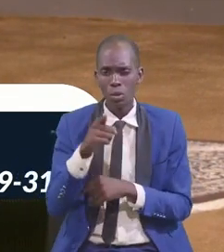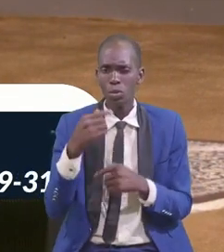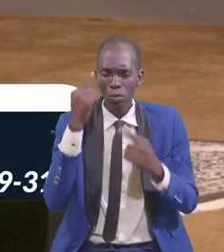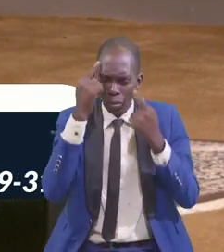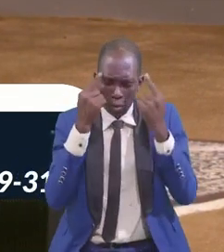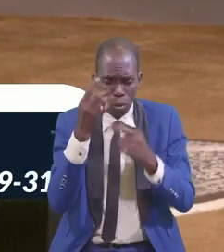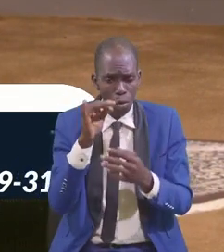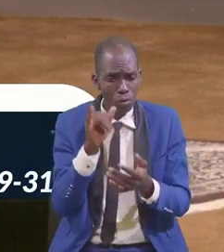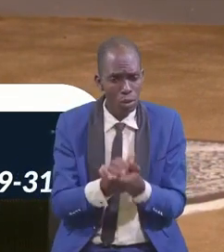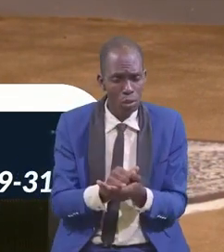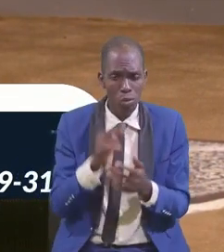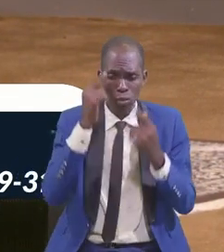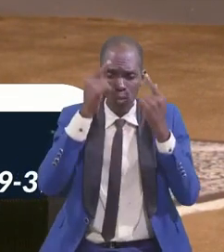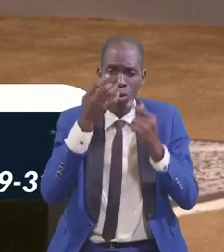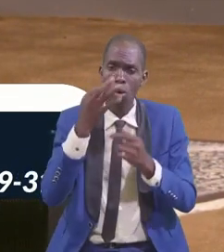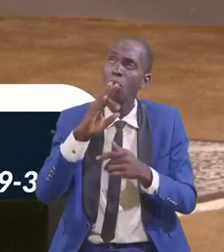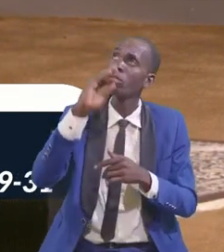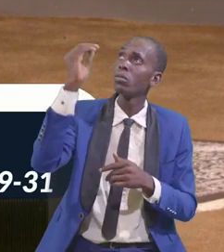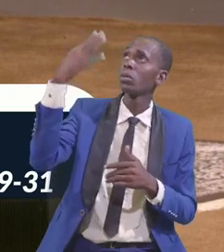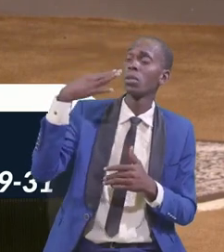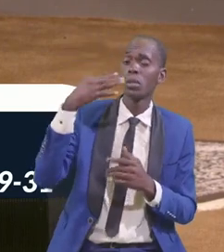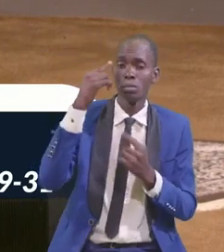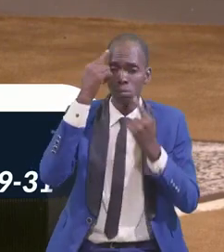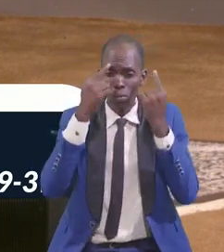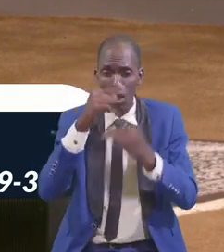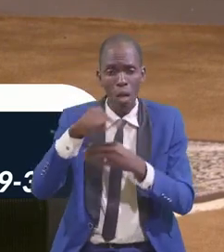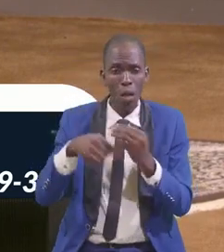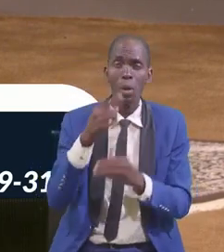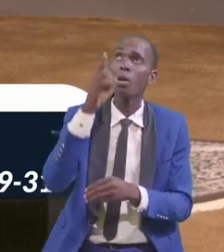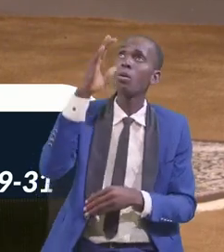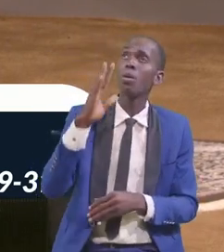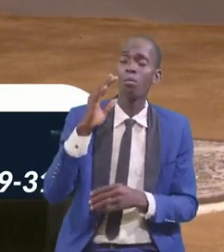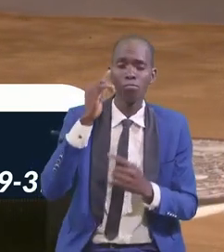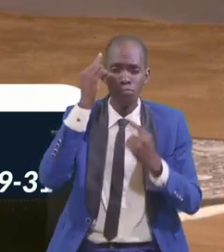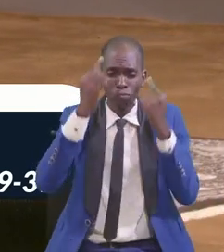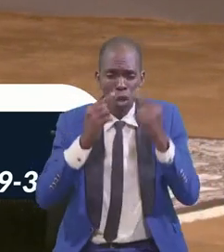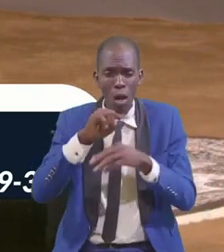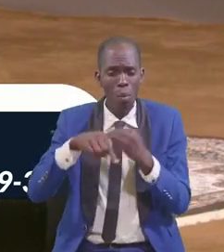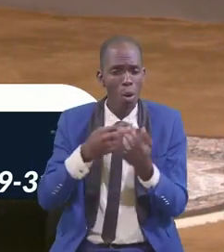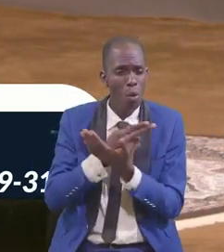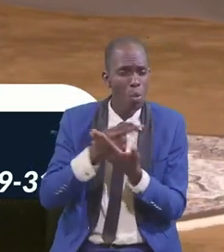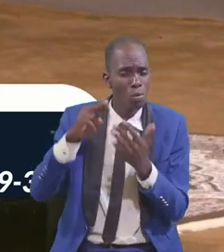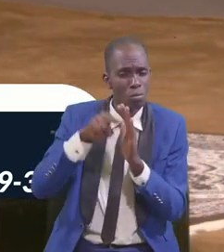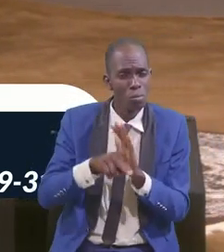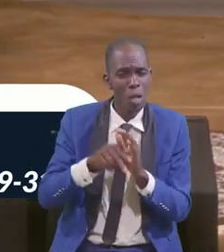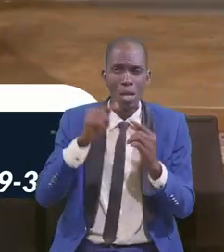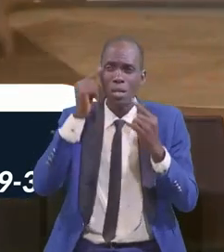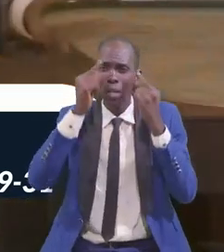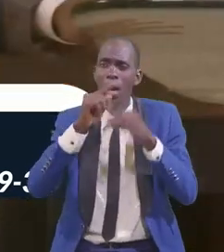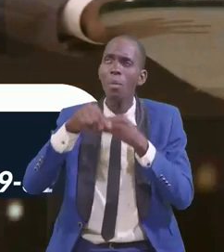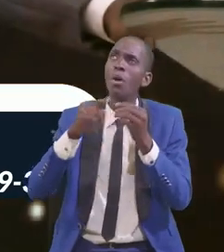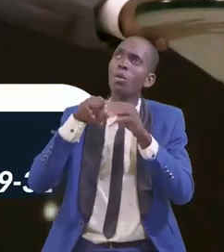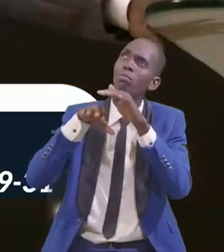of grace, no thought of God, no thought of godliness, and no thought of going to the